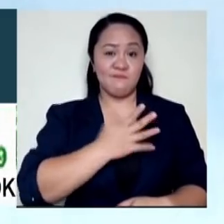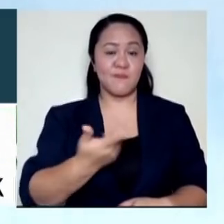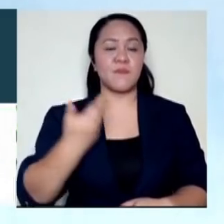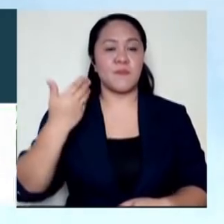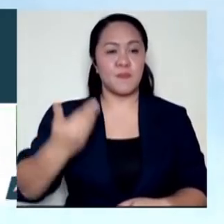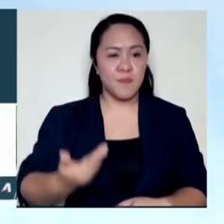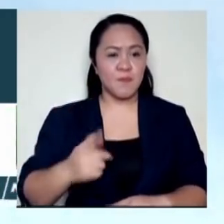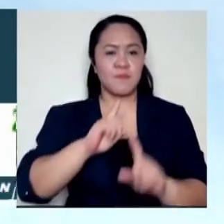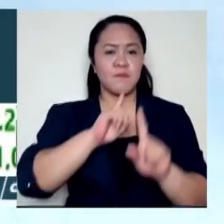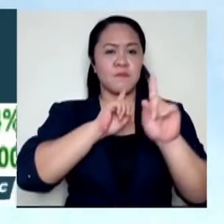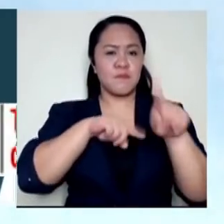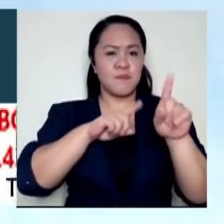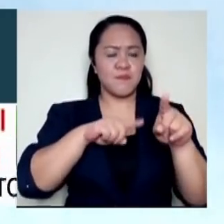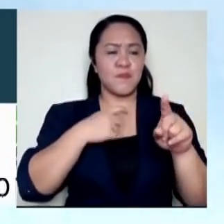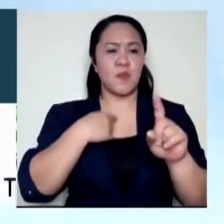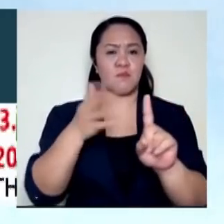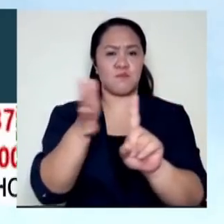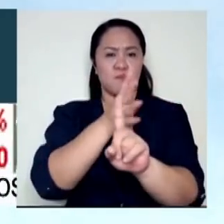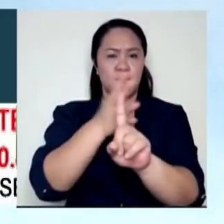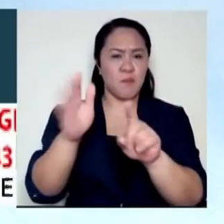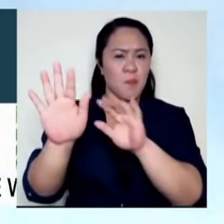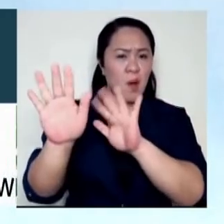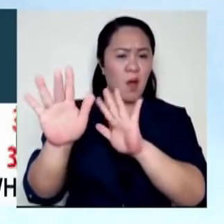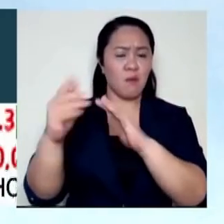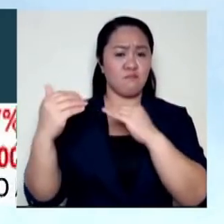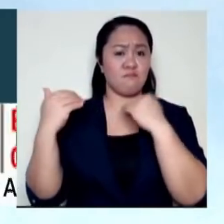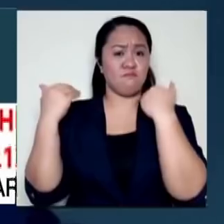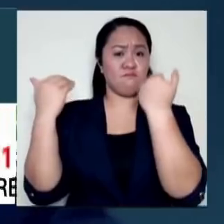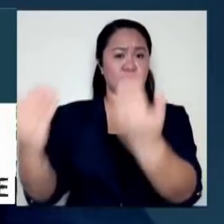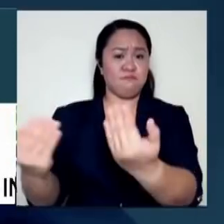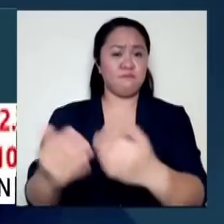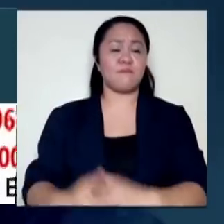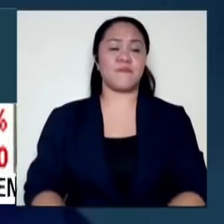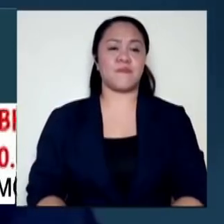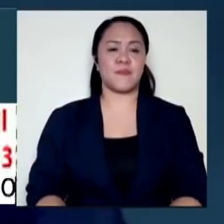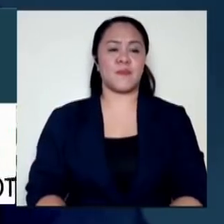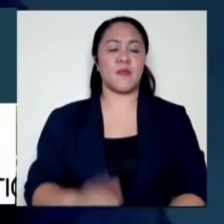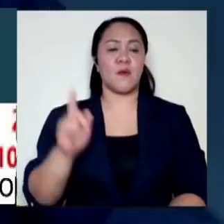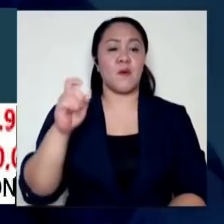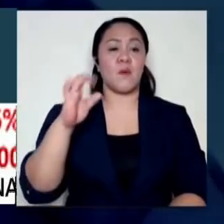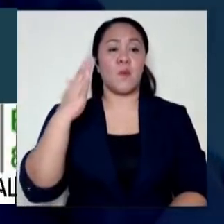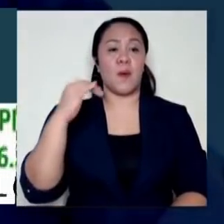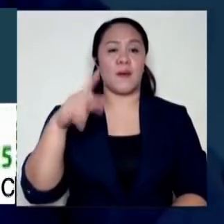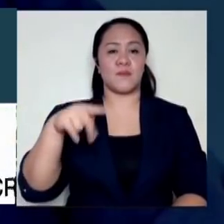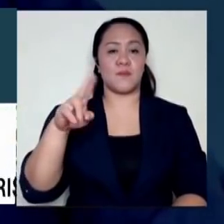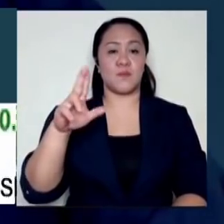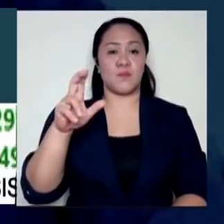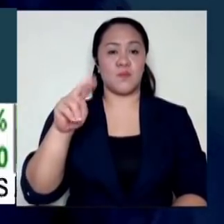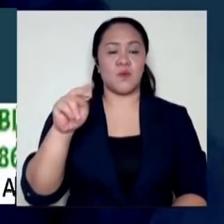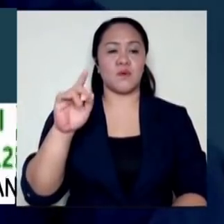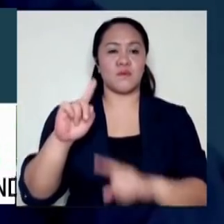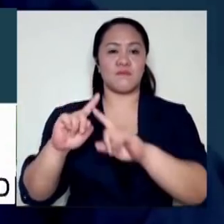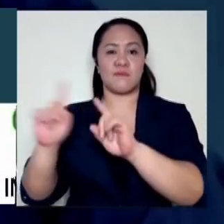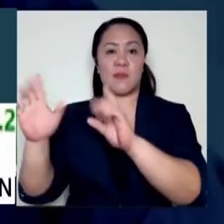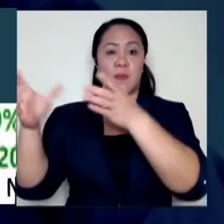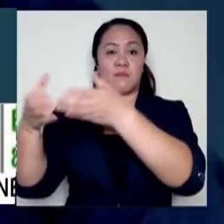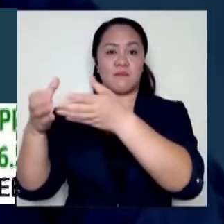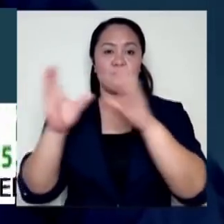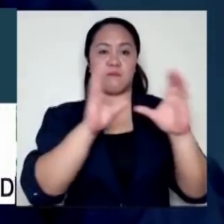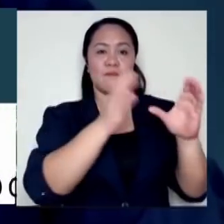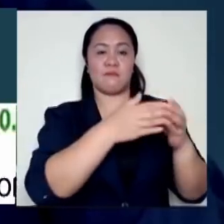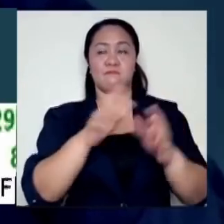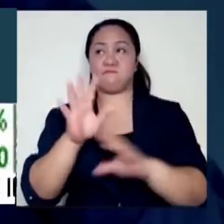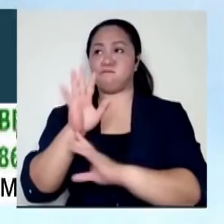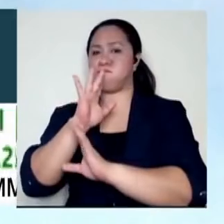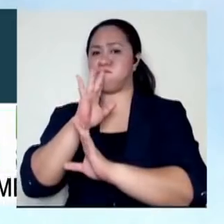doesn't dissuade him. He wants to keep going." Biden was also asked why he and Putin will hold separate press conferences after their meeting rather than